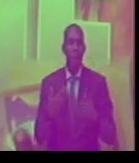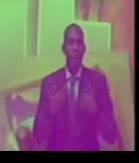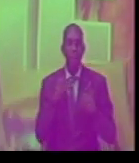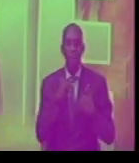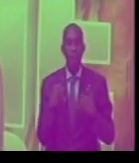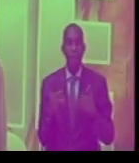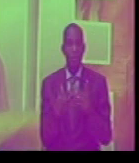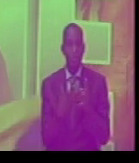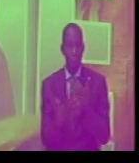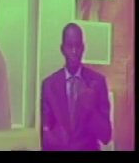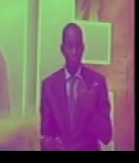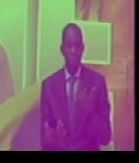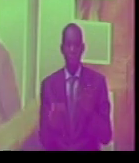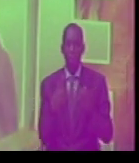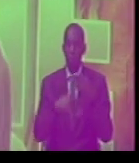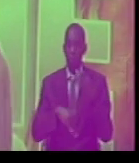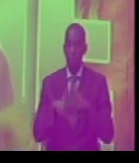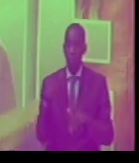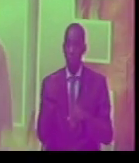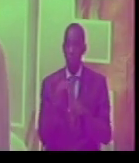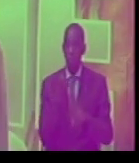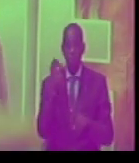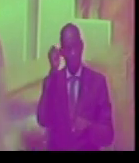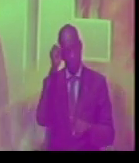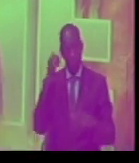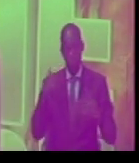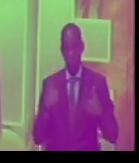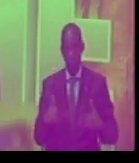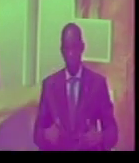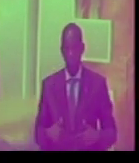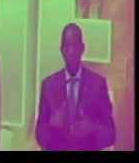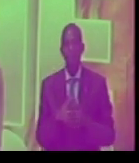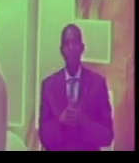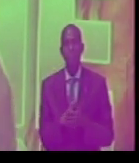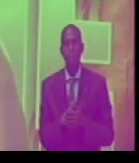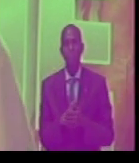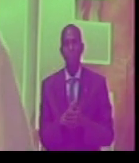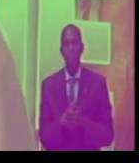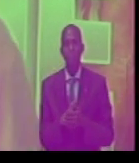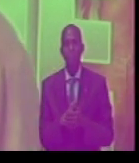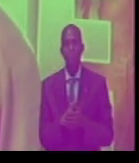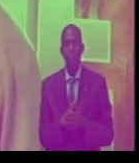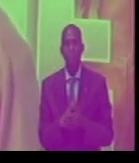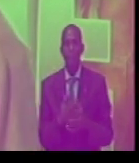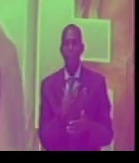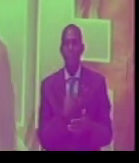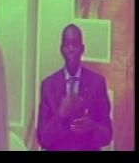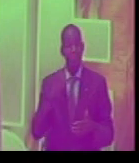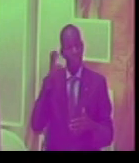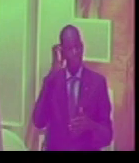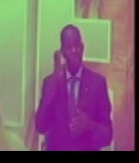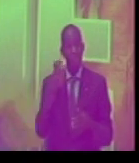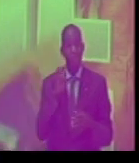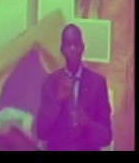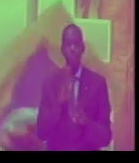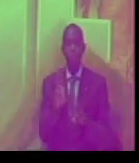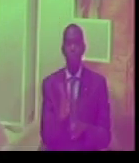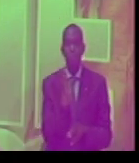was passing, that is blood was gushing out of my bumbo. And I